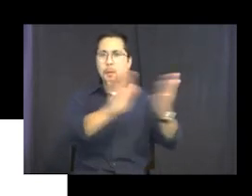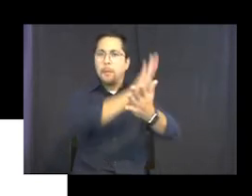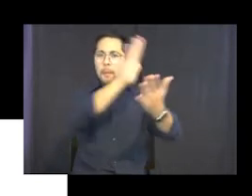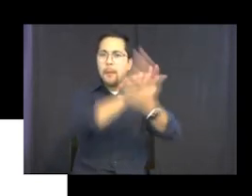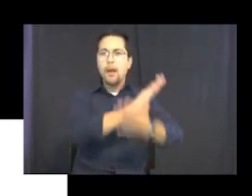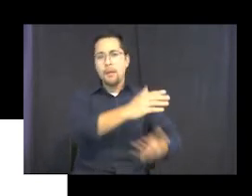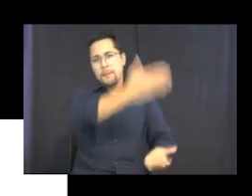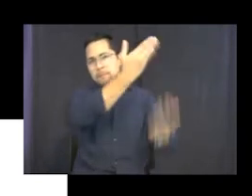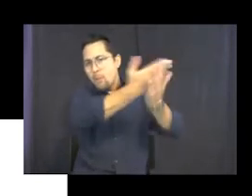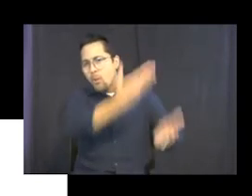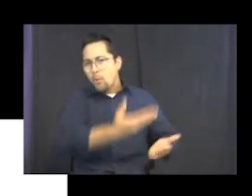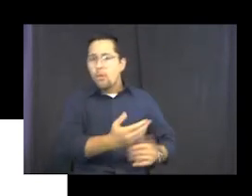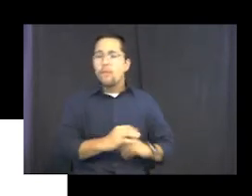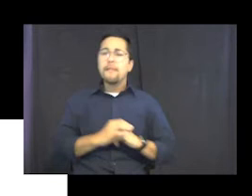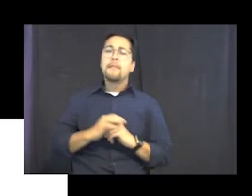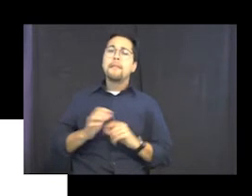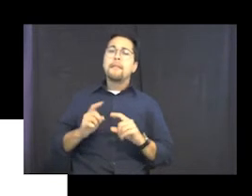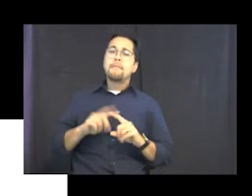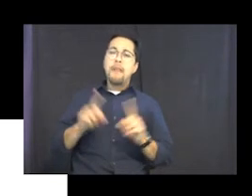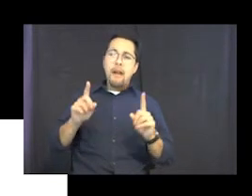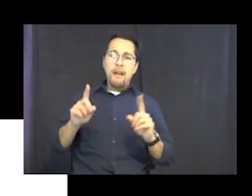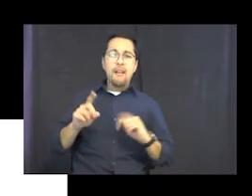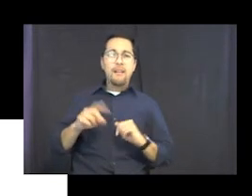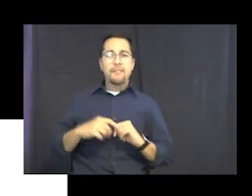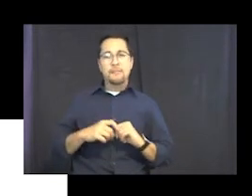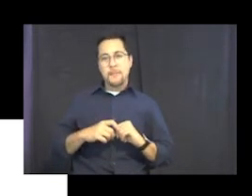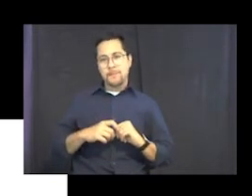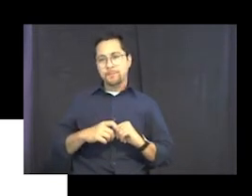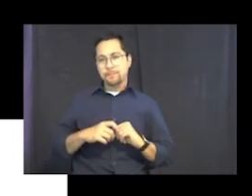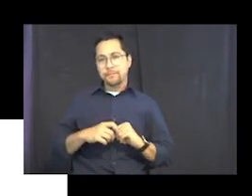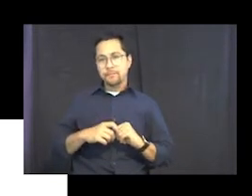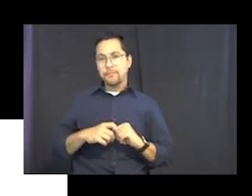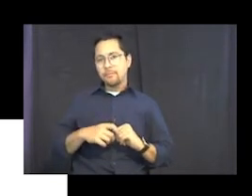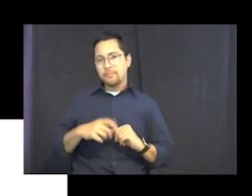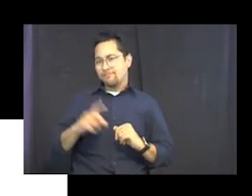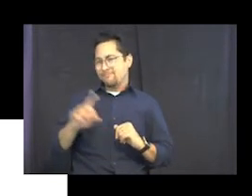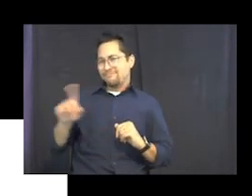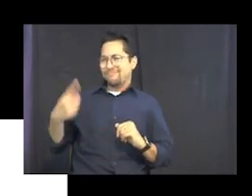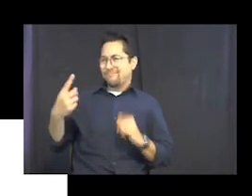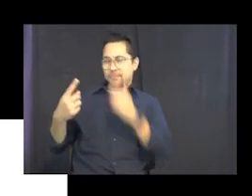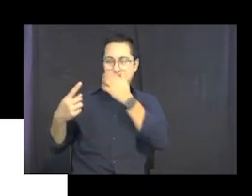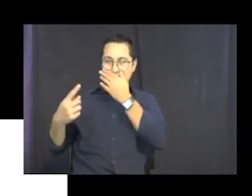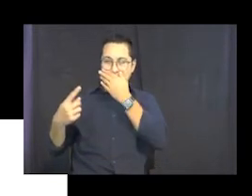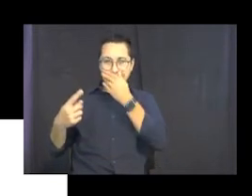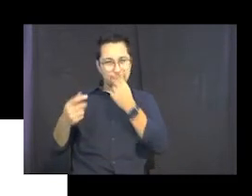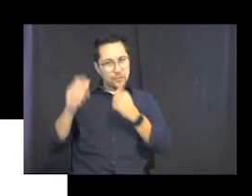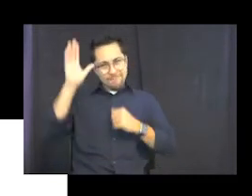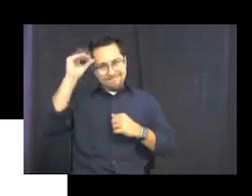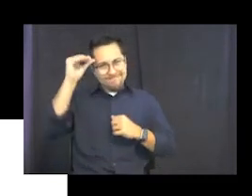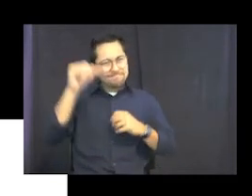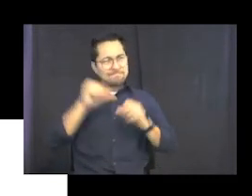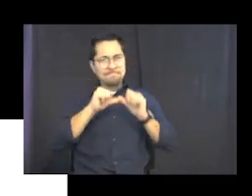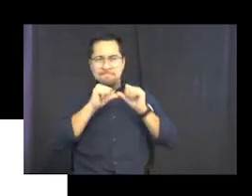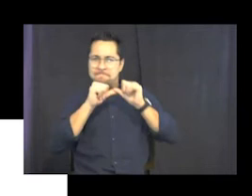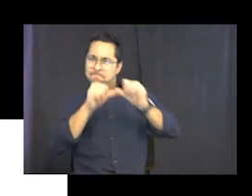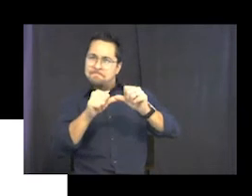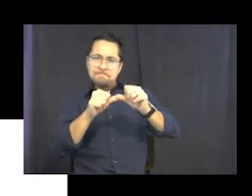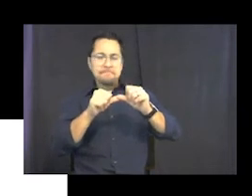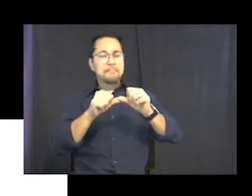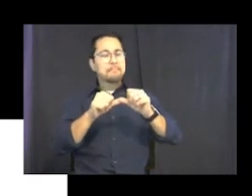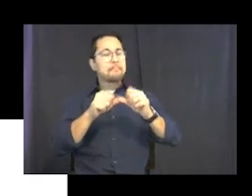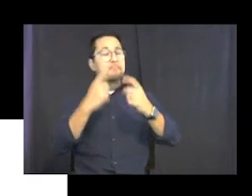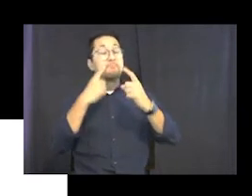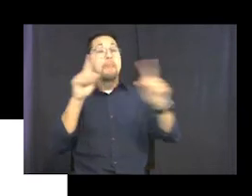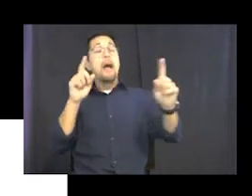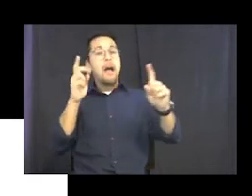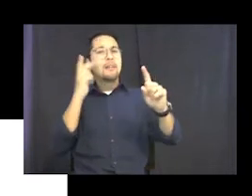that, but it was just perseverance and finally seeing the light at